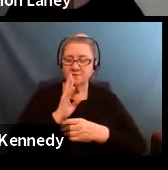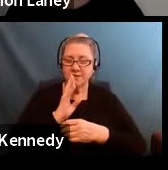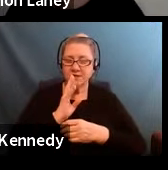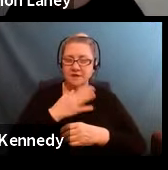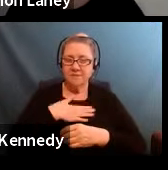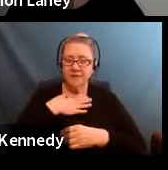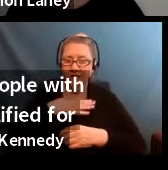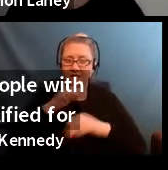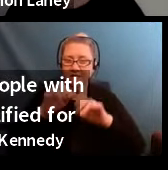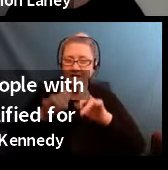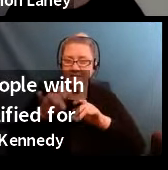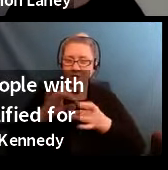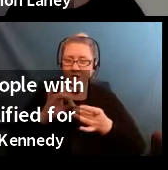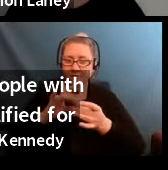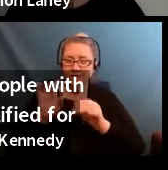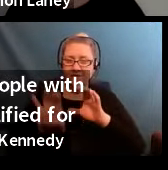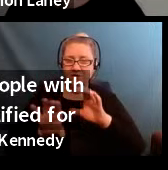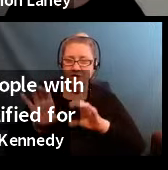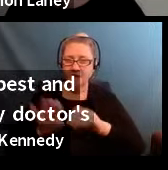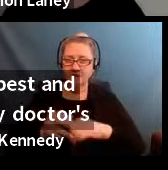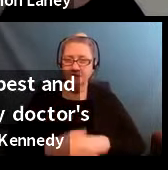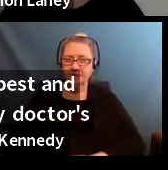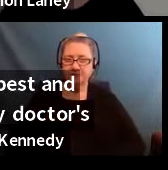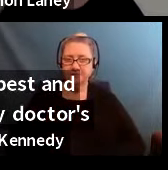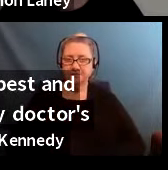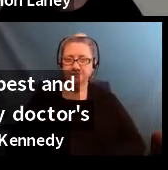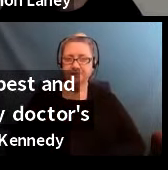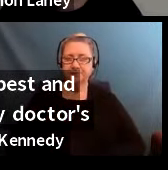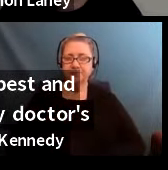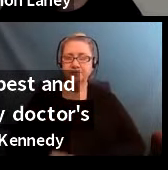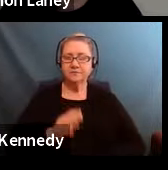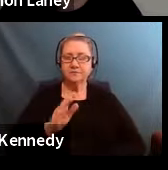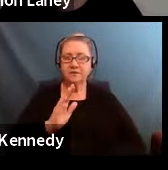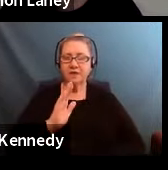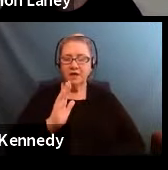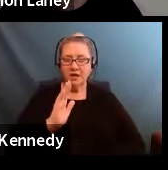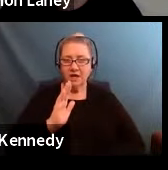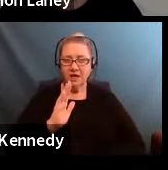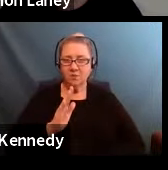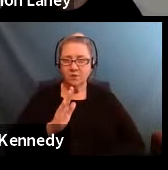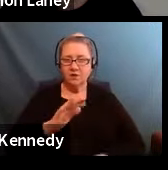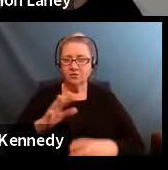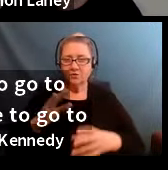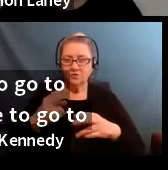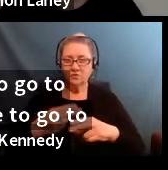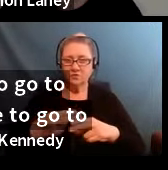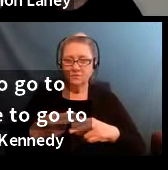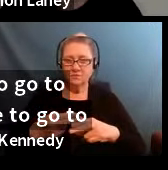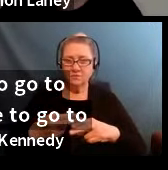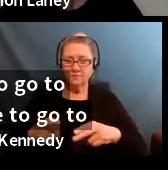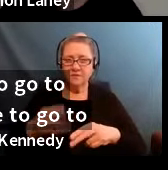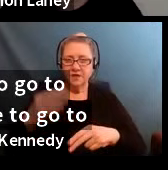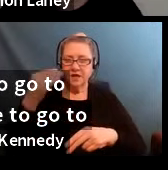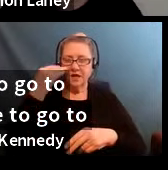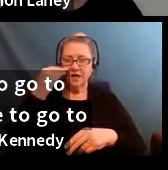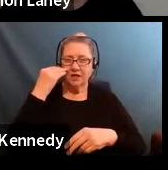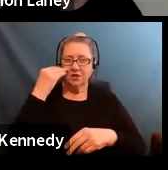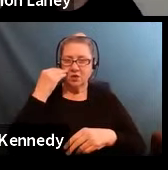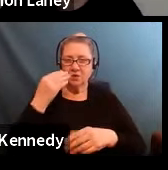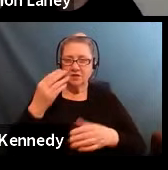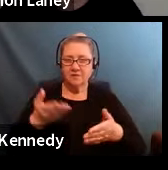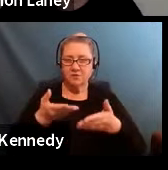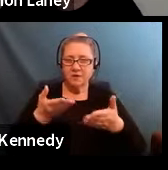their comment in the chat, please. I'll just be really quick. I did see it, and I know it's been a theme and one of the recommendations. So we